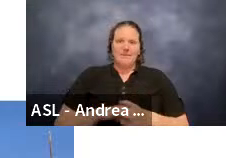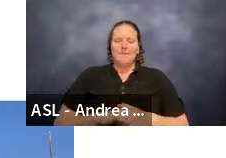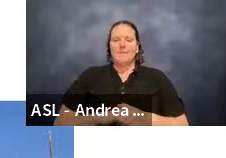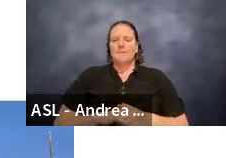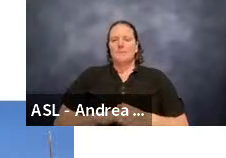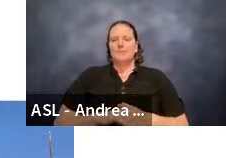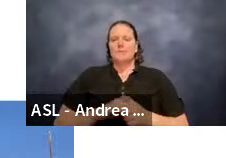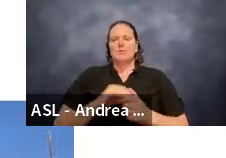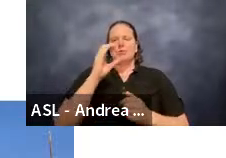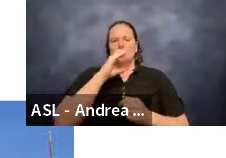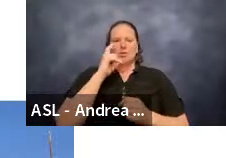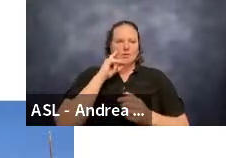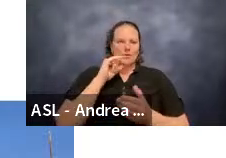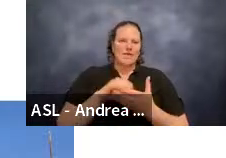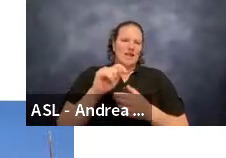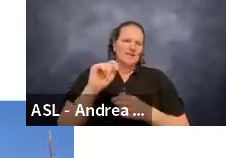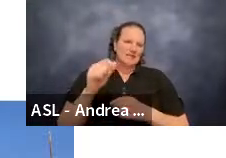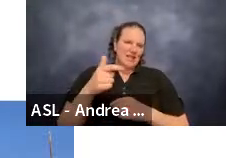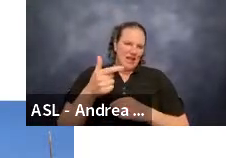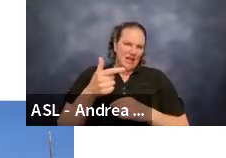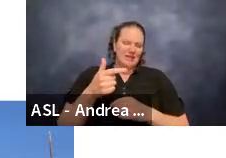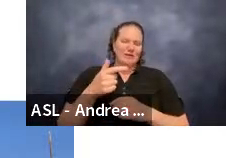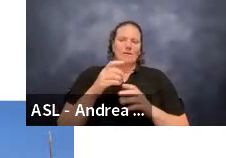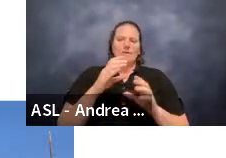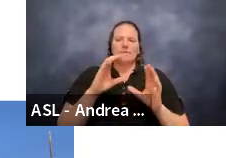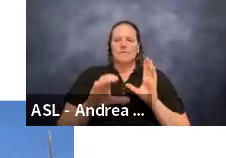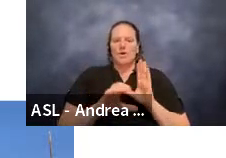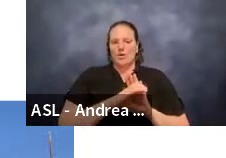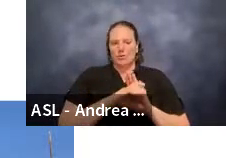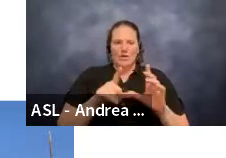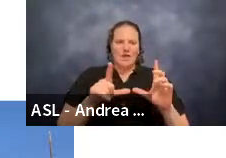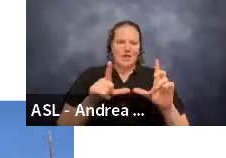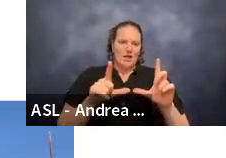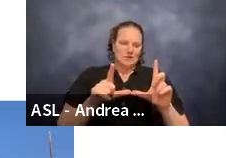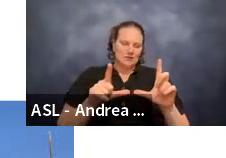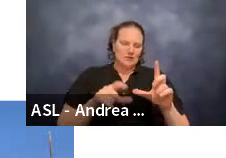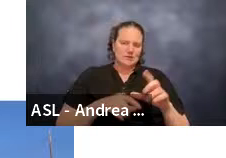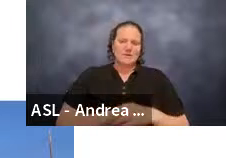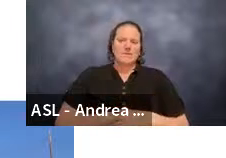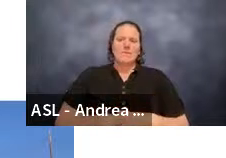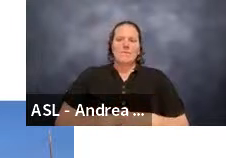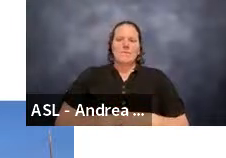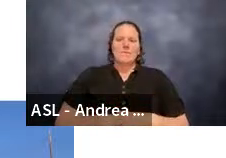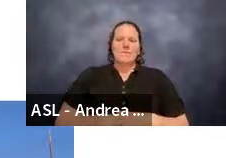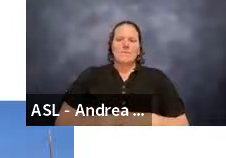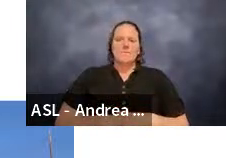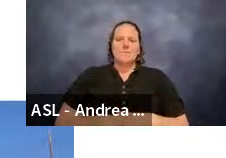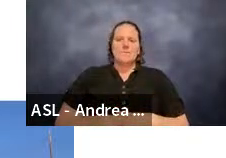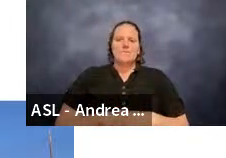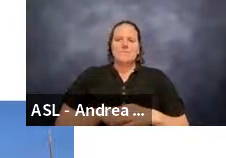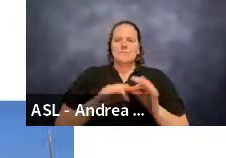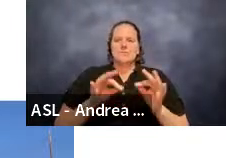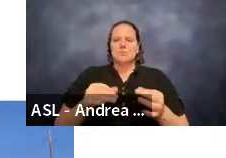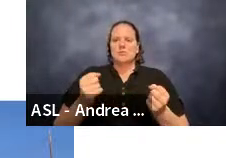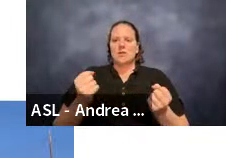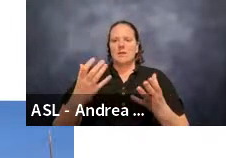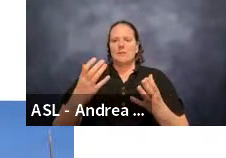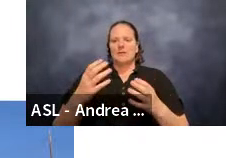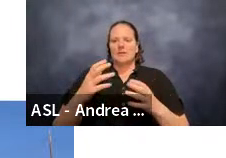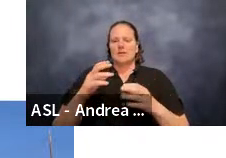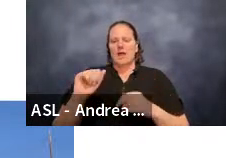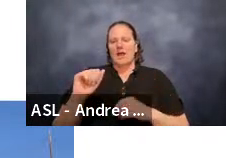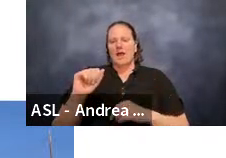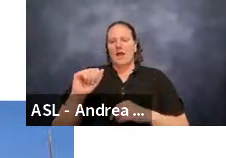that tag or transponder chip and take a photo of the license plate and determine the number of axles